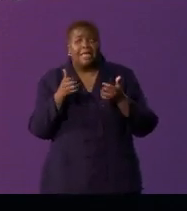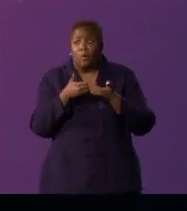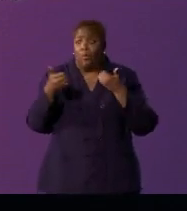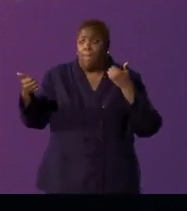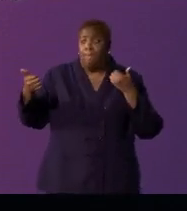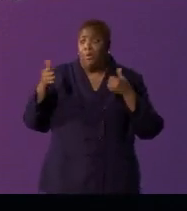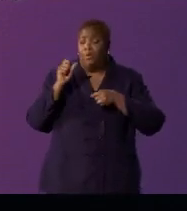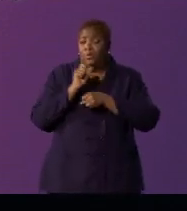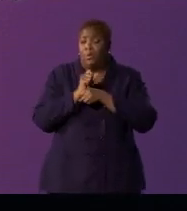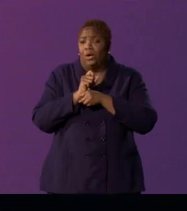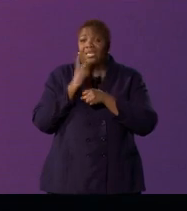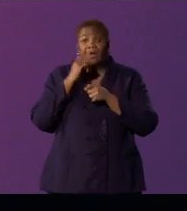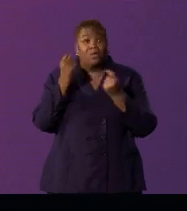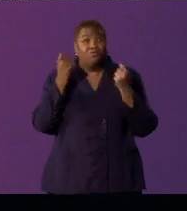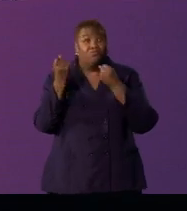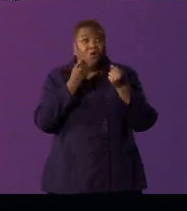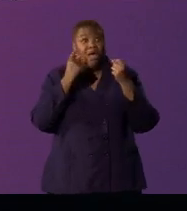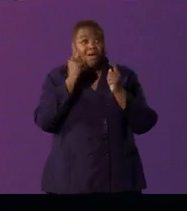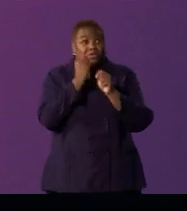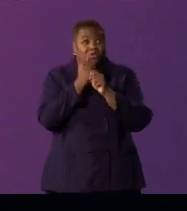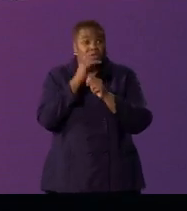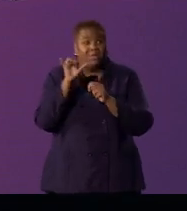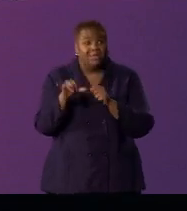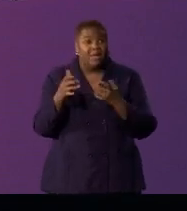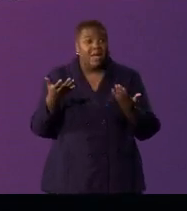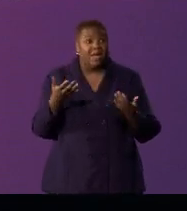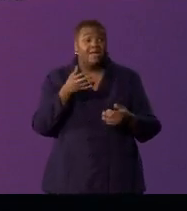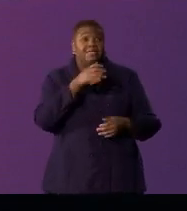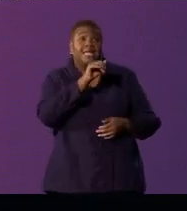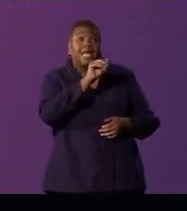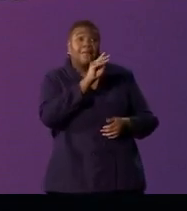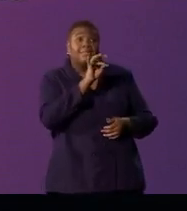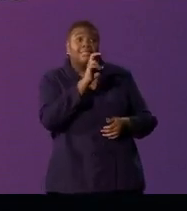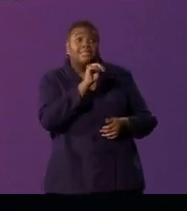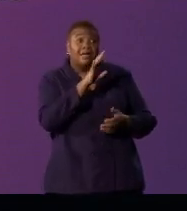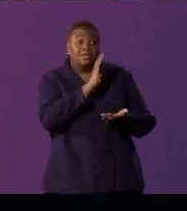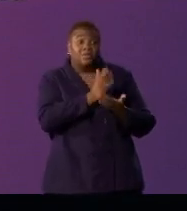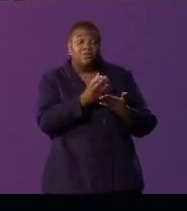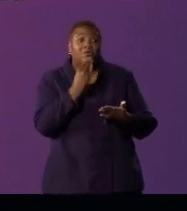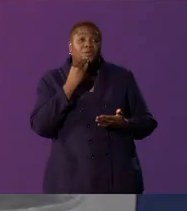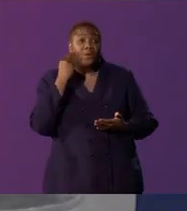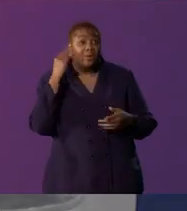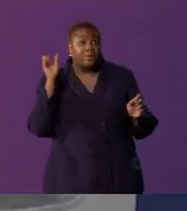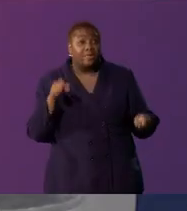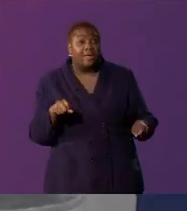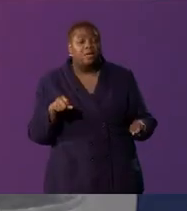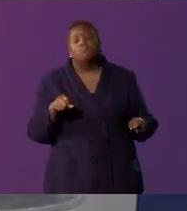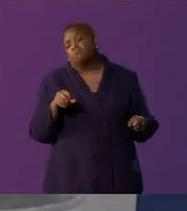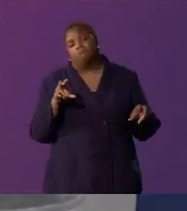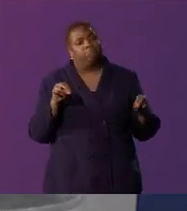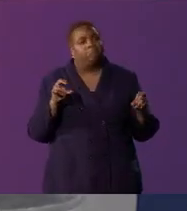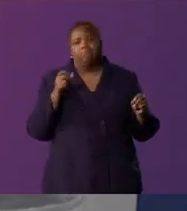trucks and put it on the shelf that way? Could Amazon have delivered it to you at your home, sitting at home? I don't think so.